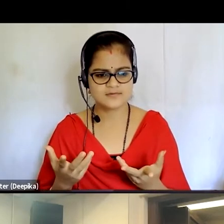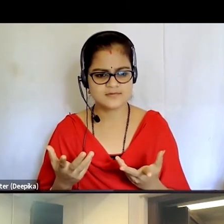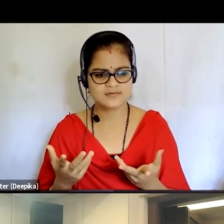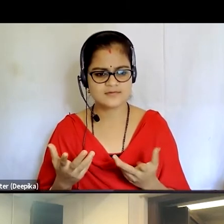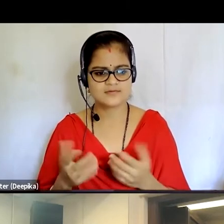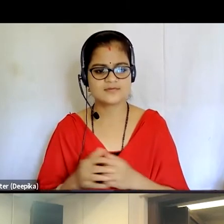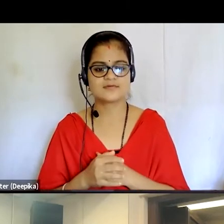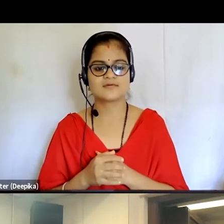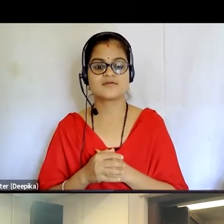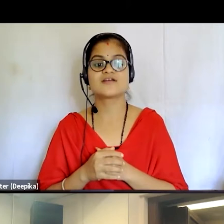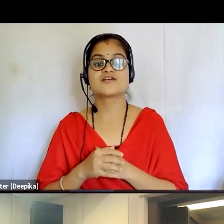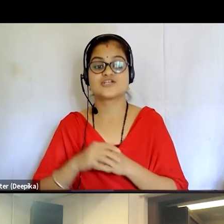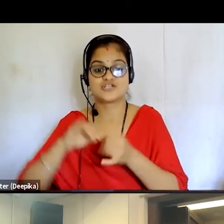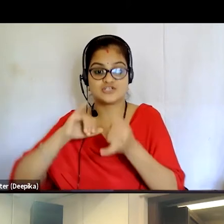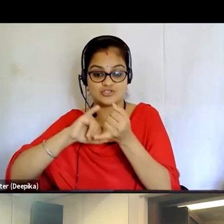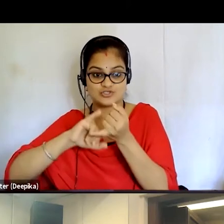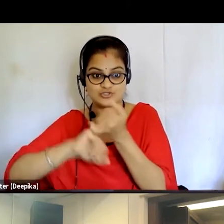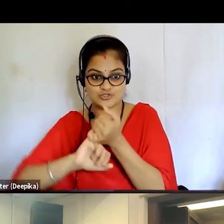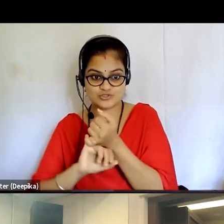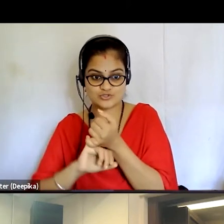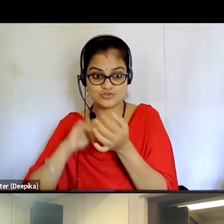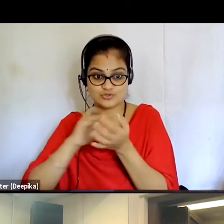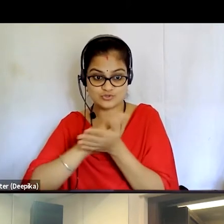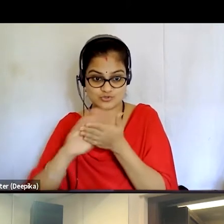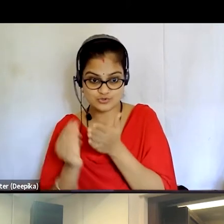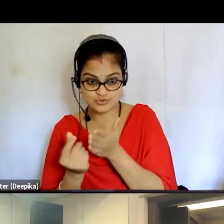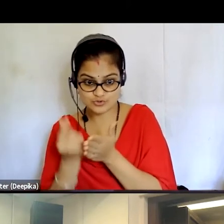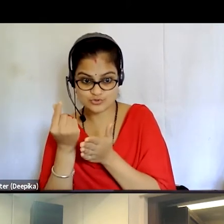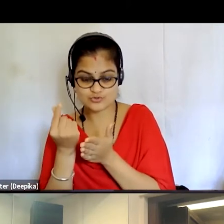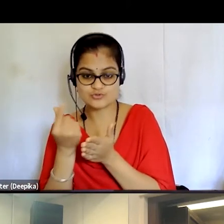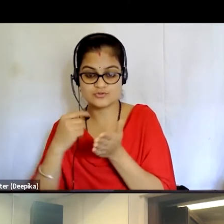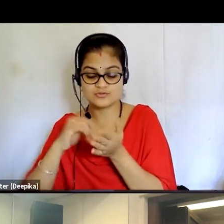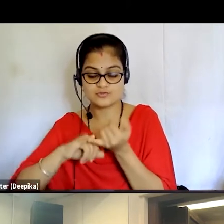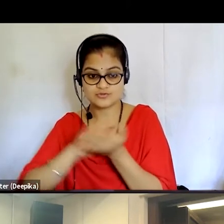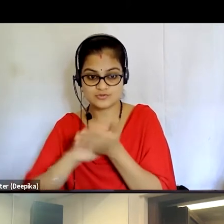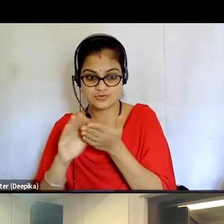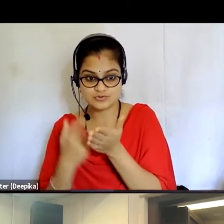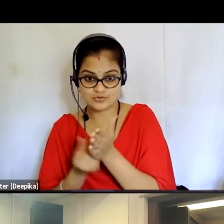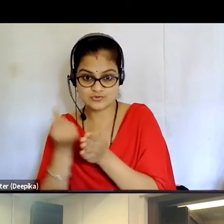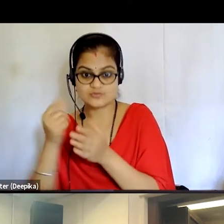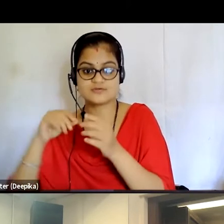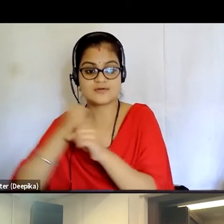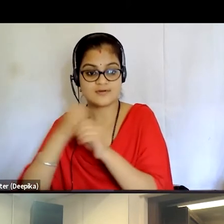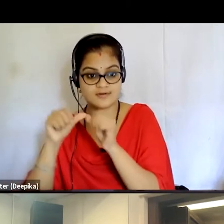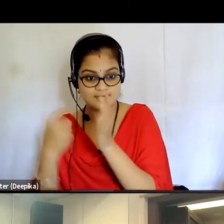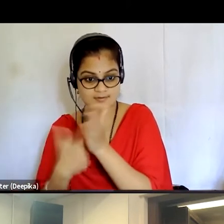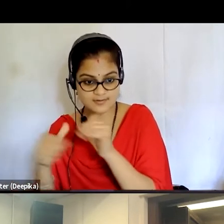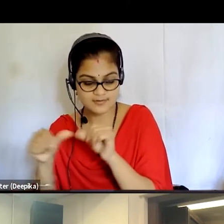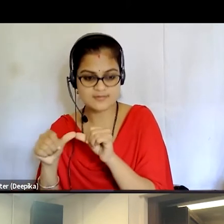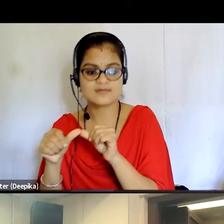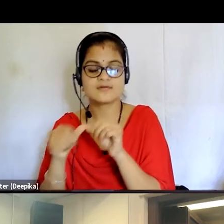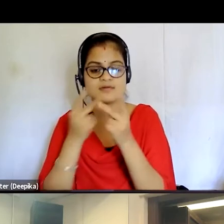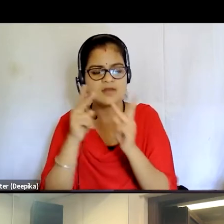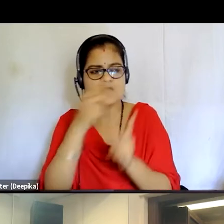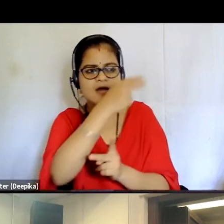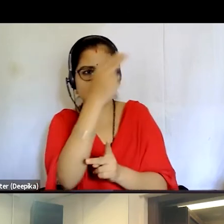aesthetics, Shringara. But there's also happiness, you know, the joy of discovering new pieces of art.